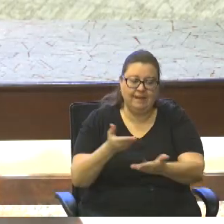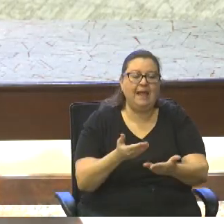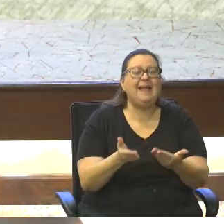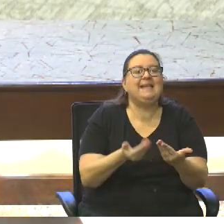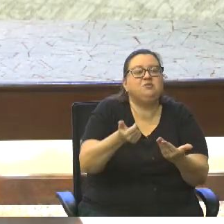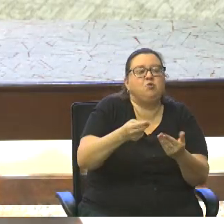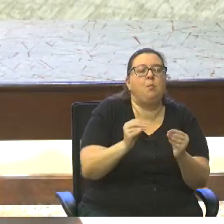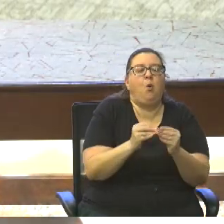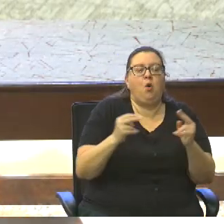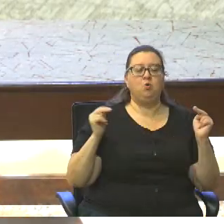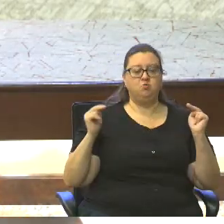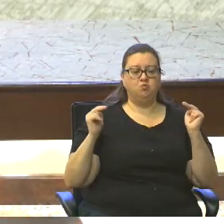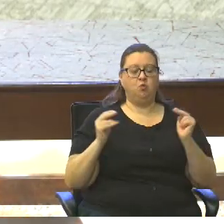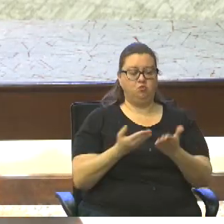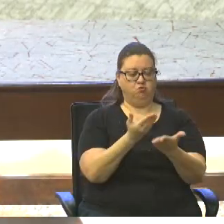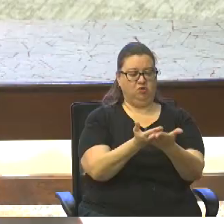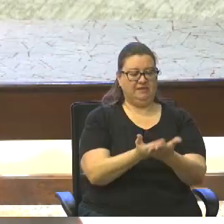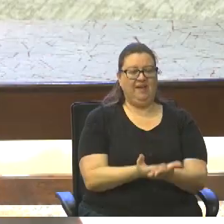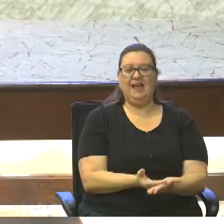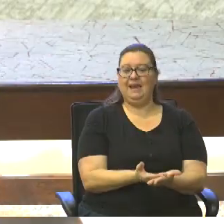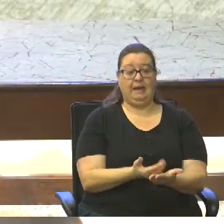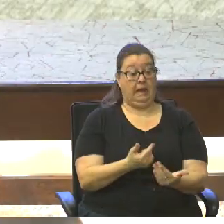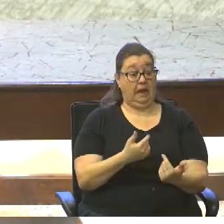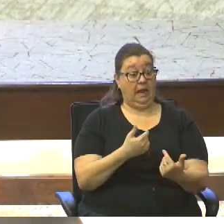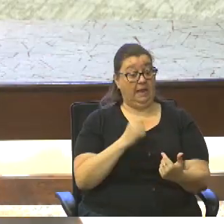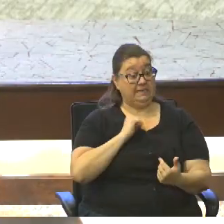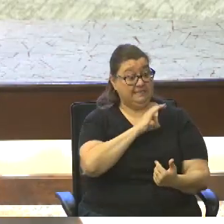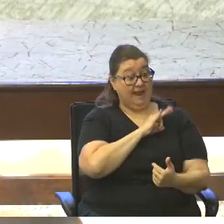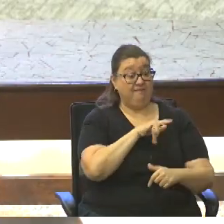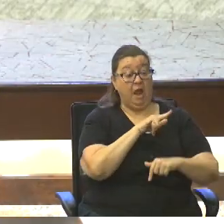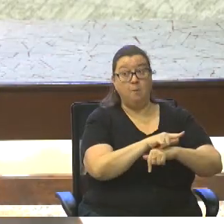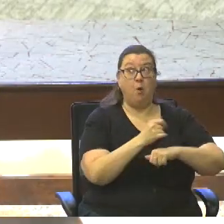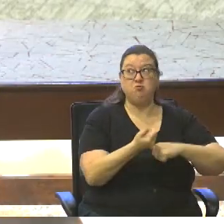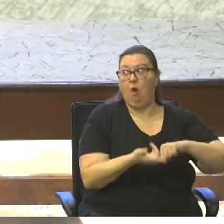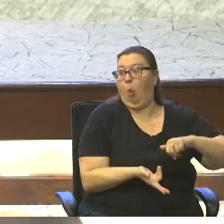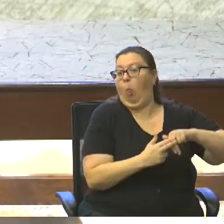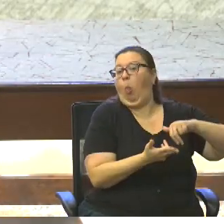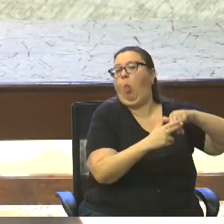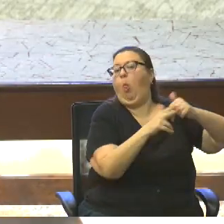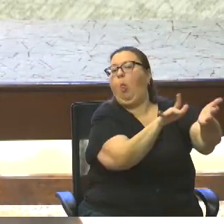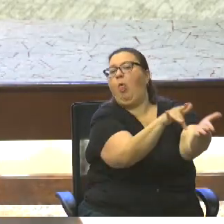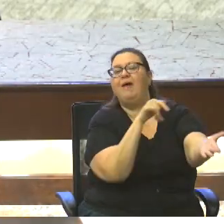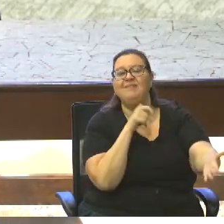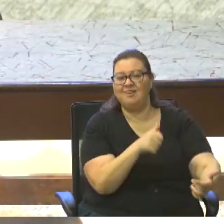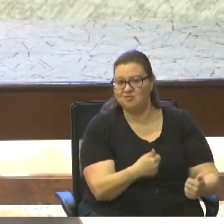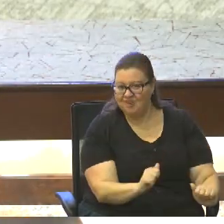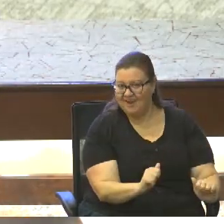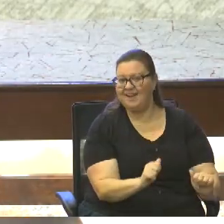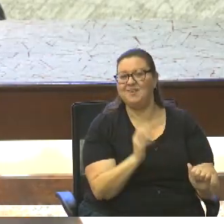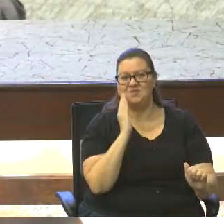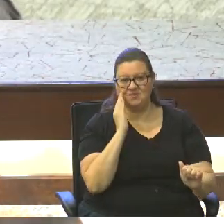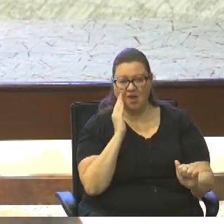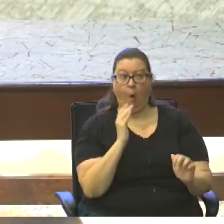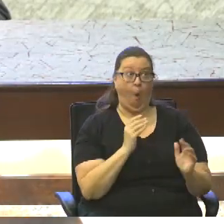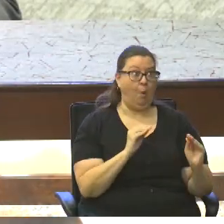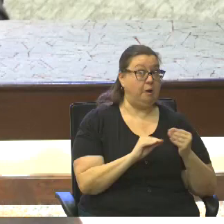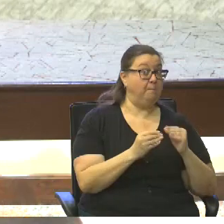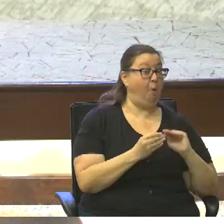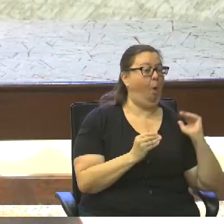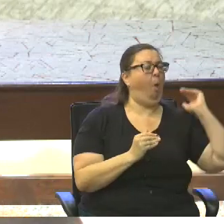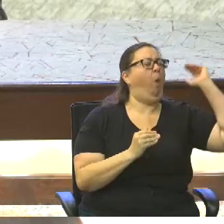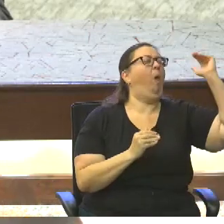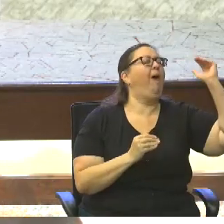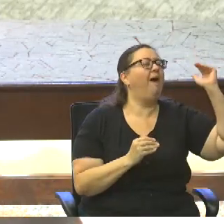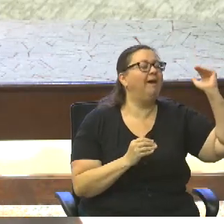little bit easier to justify that it wasn't airport staff or anybody else in the city staff Independent. suggesting a number that